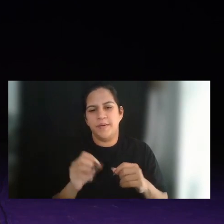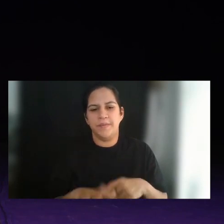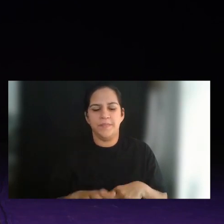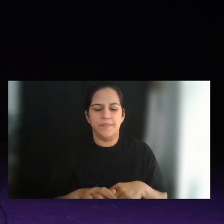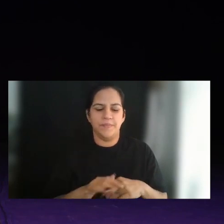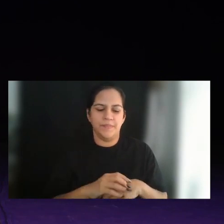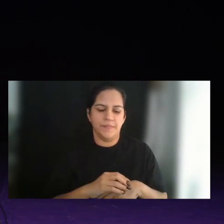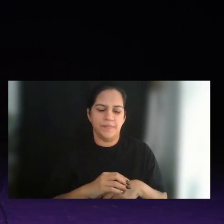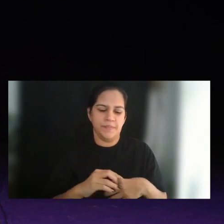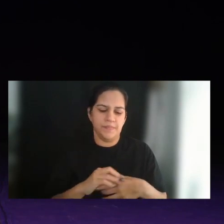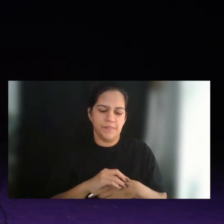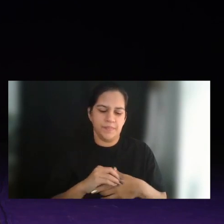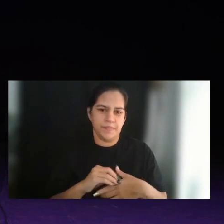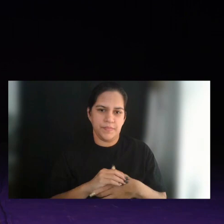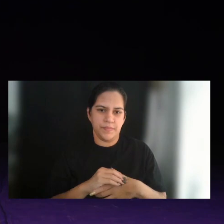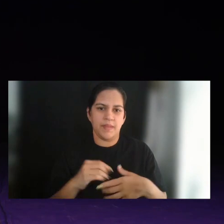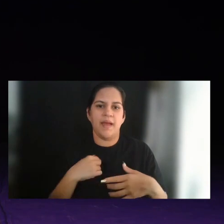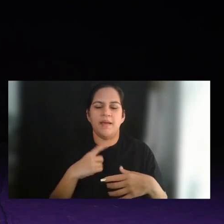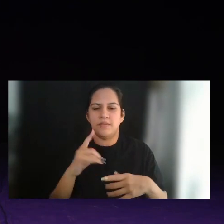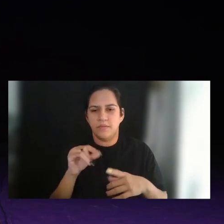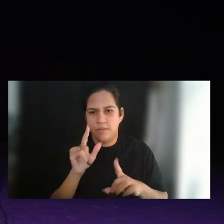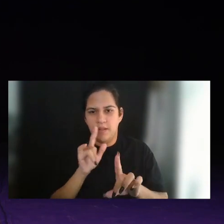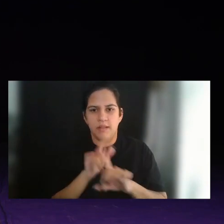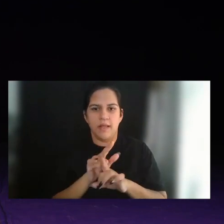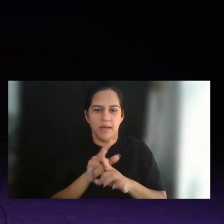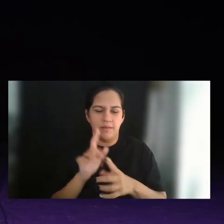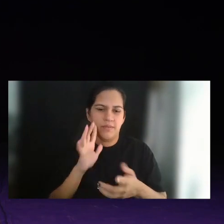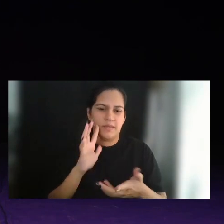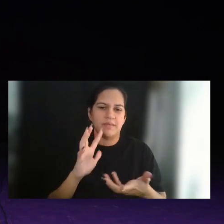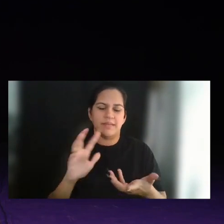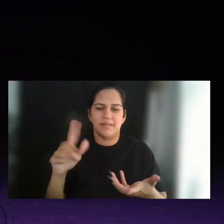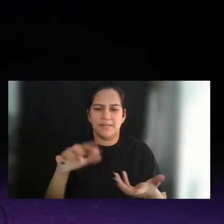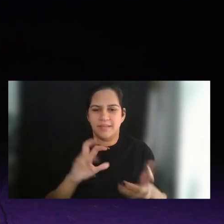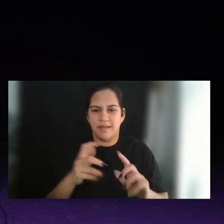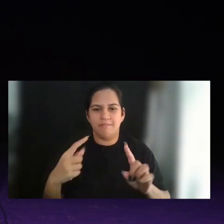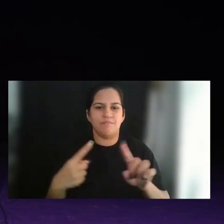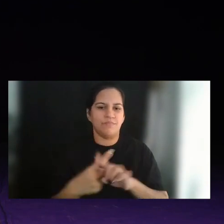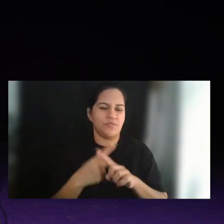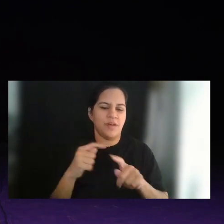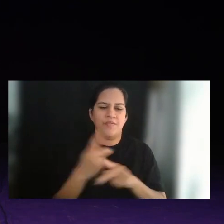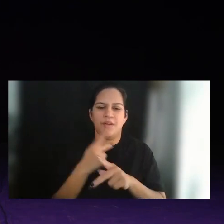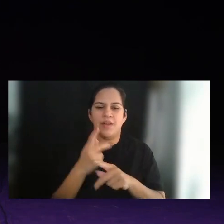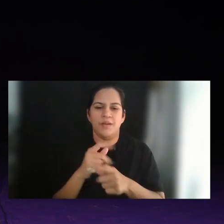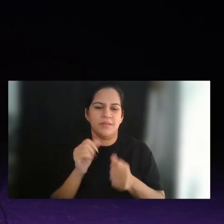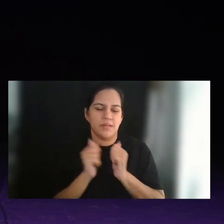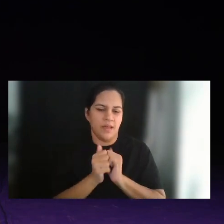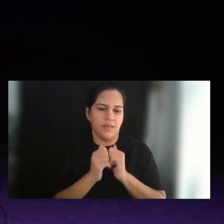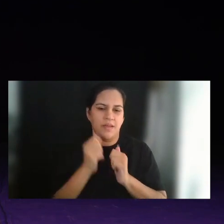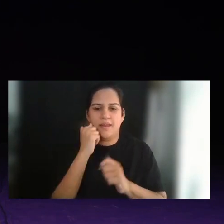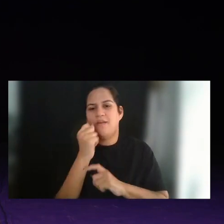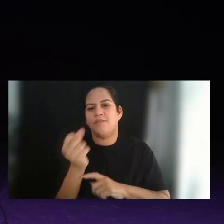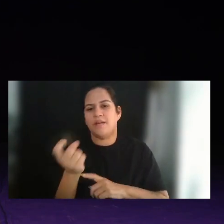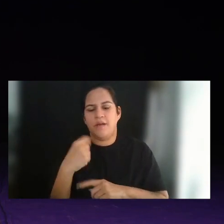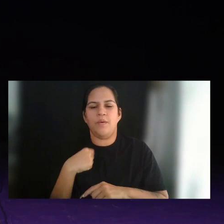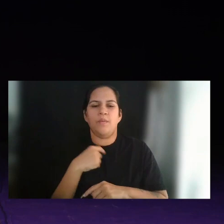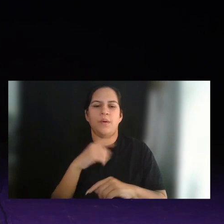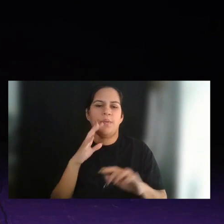I do love the dichotomies. I love that we're all here trying to figure it out together, and every year we'll do it. I hope so.